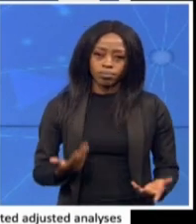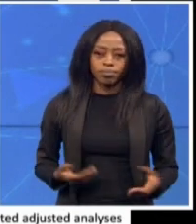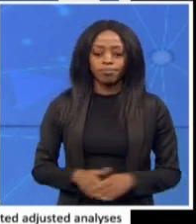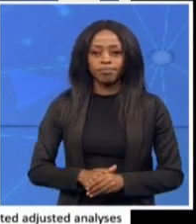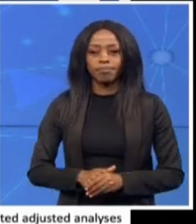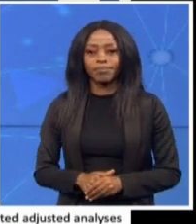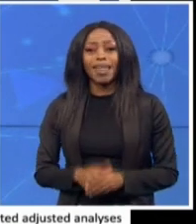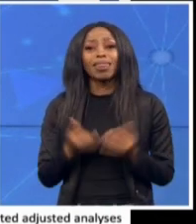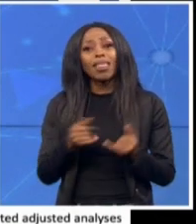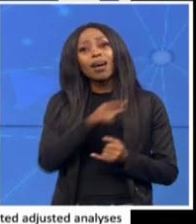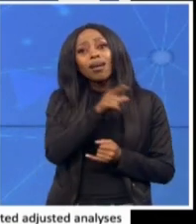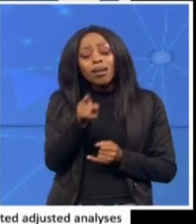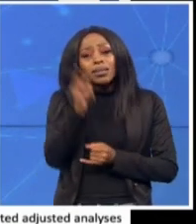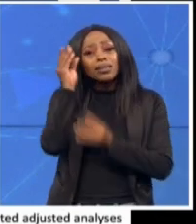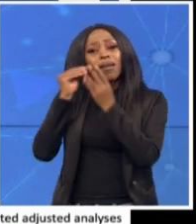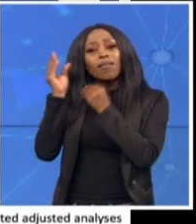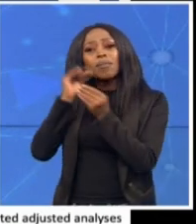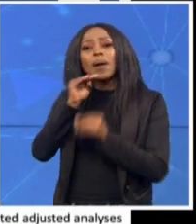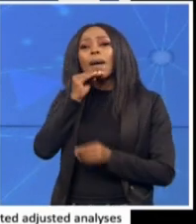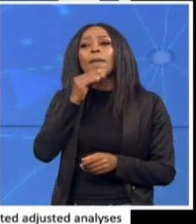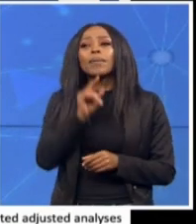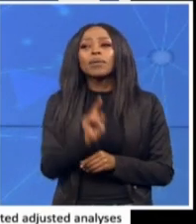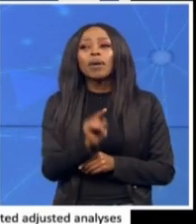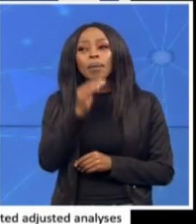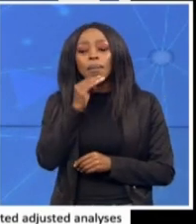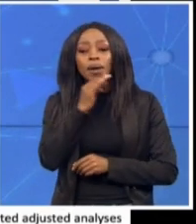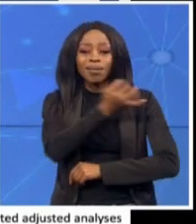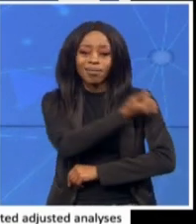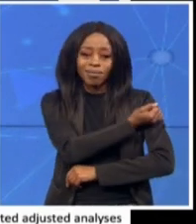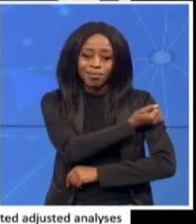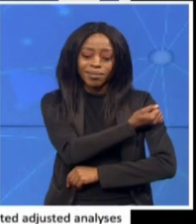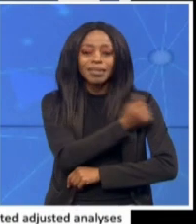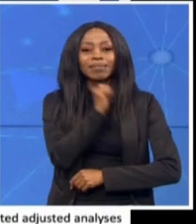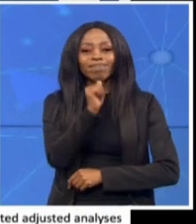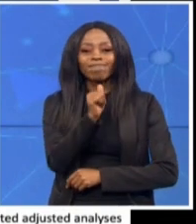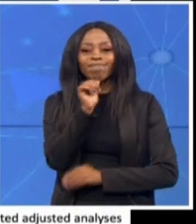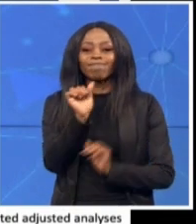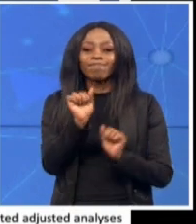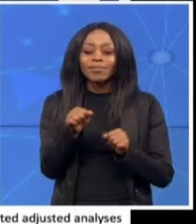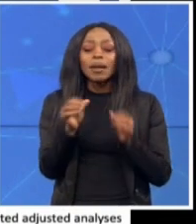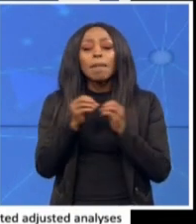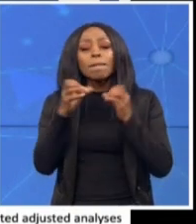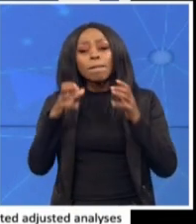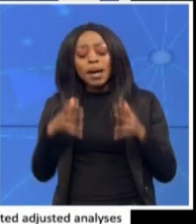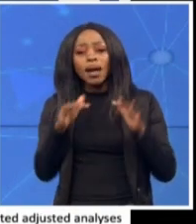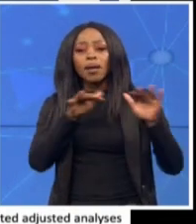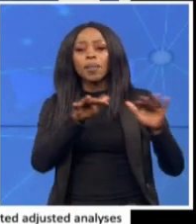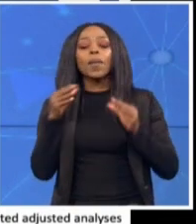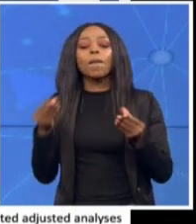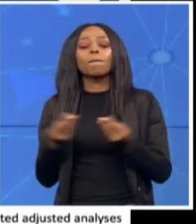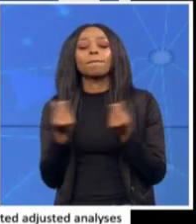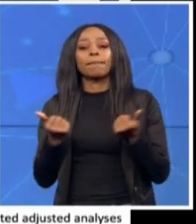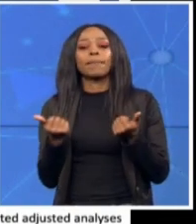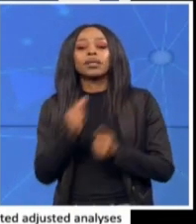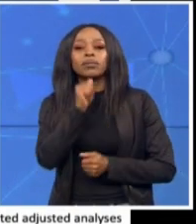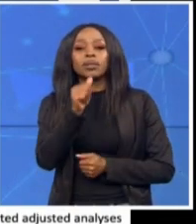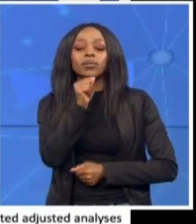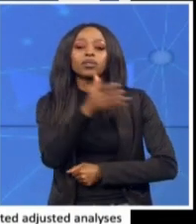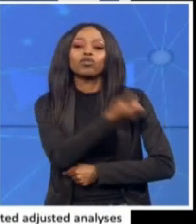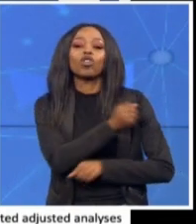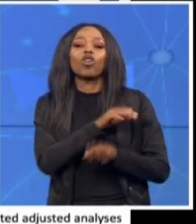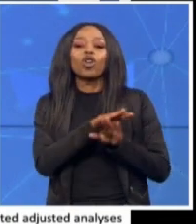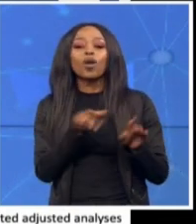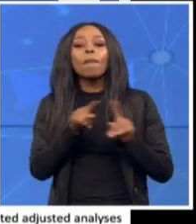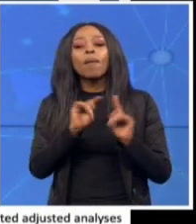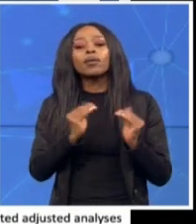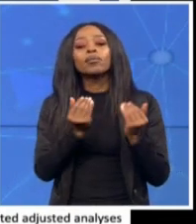that vaccination, even though there were lots of cases, even vaccination protected against getting